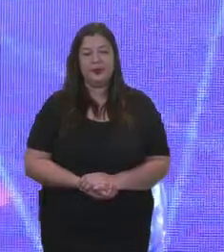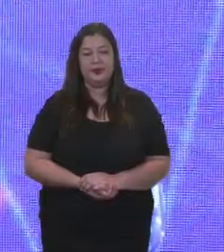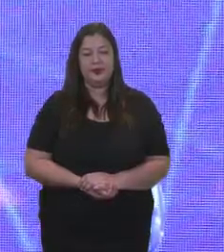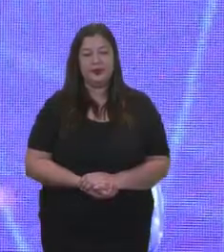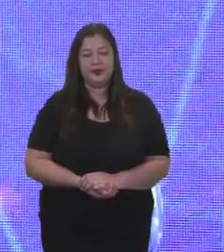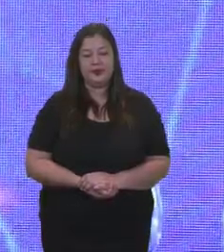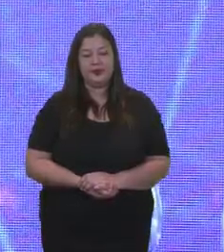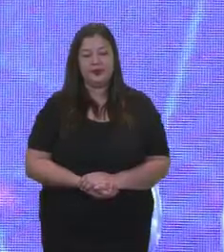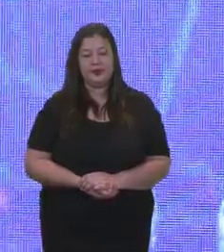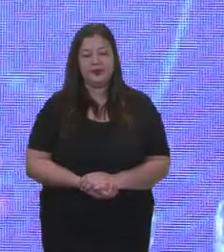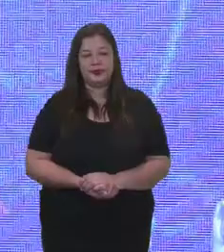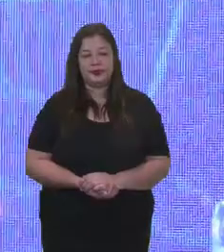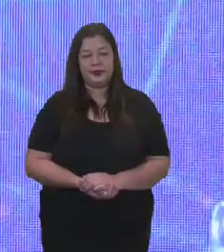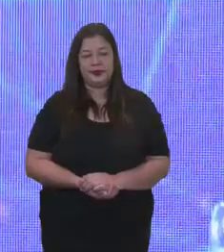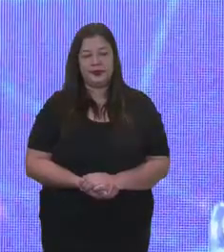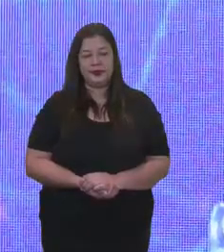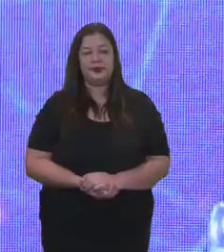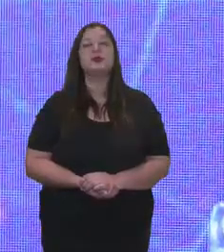I'm Zoraide Gomes.